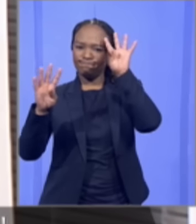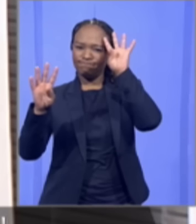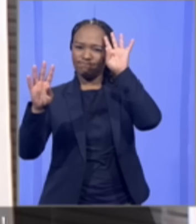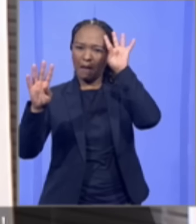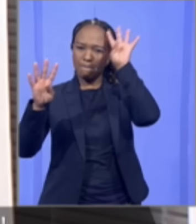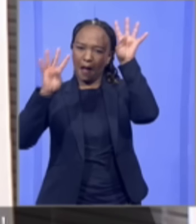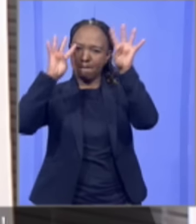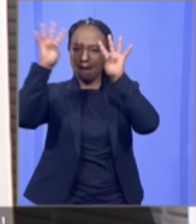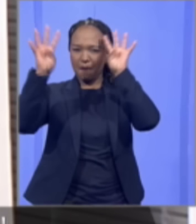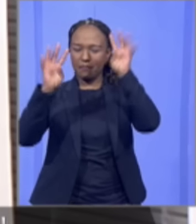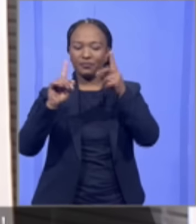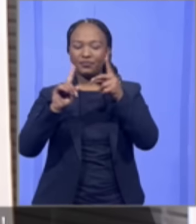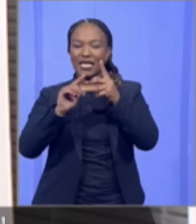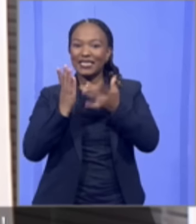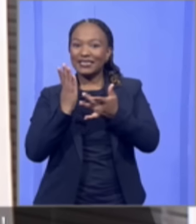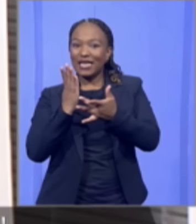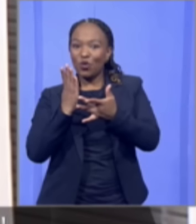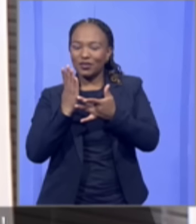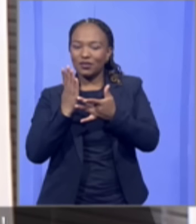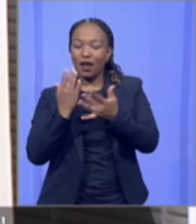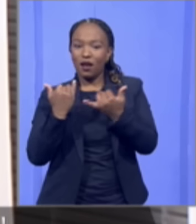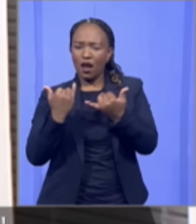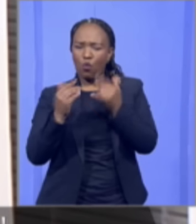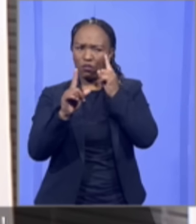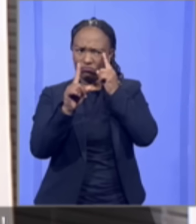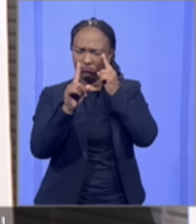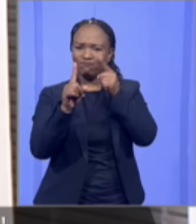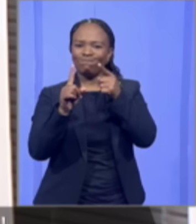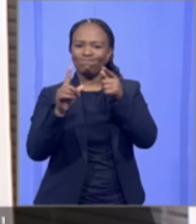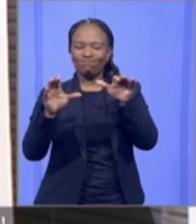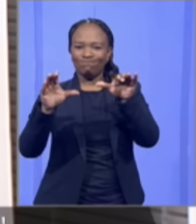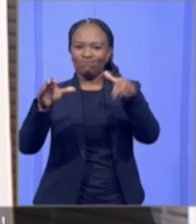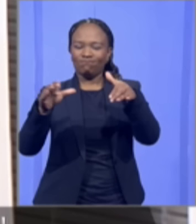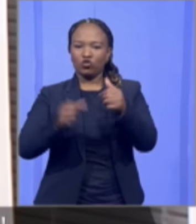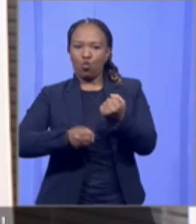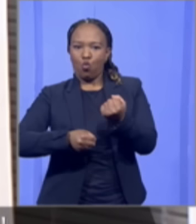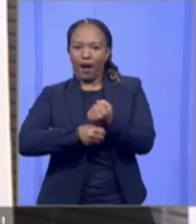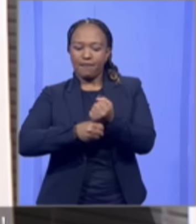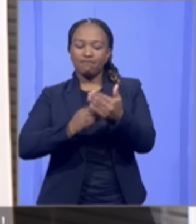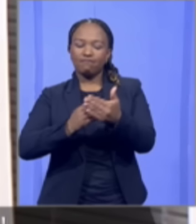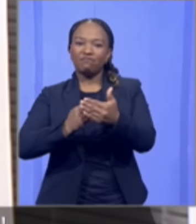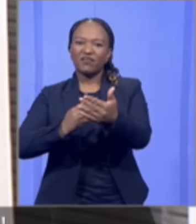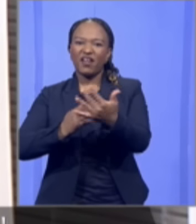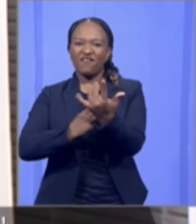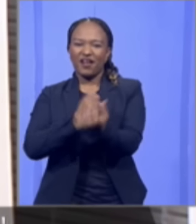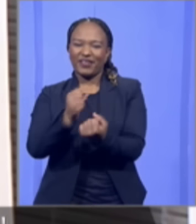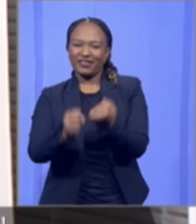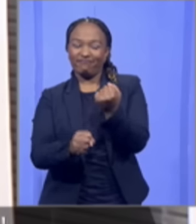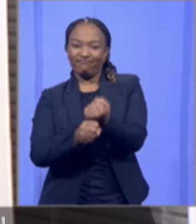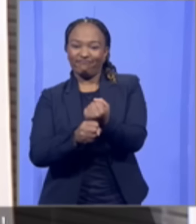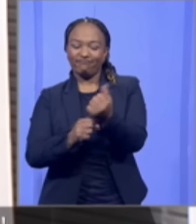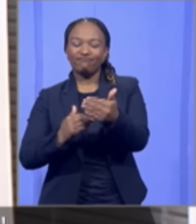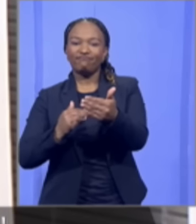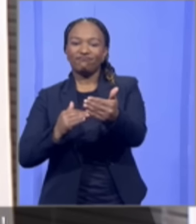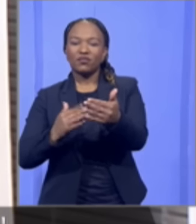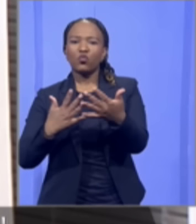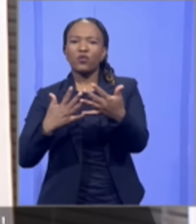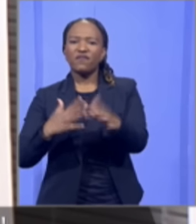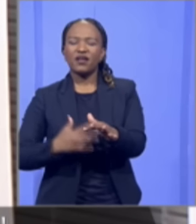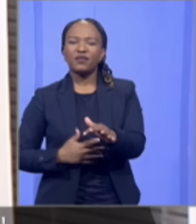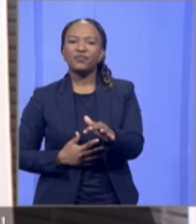will be the hallmark of this administration. It is within this context that we have assigned